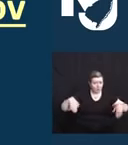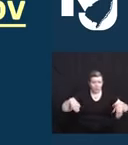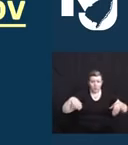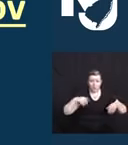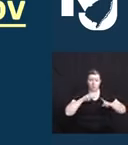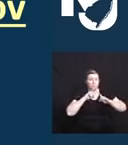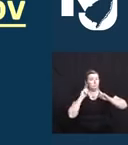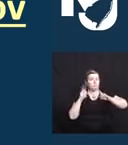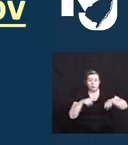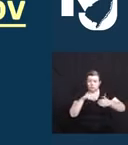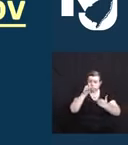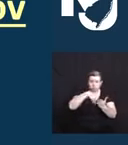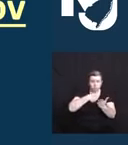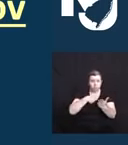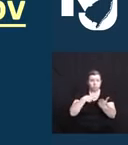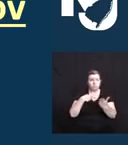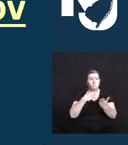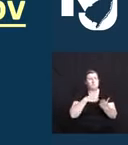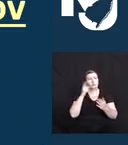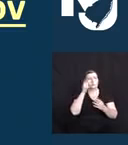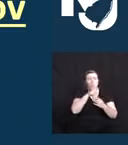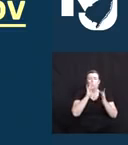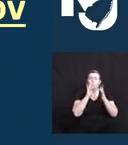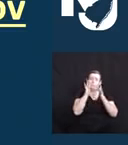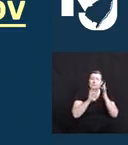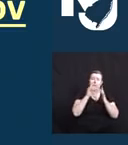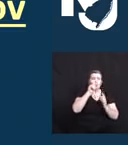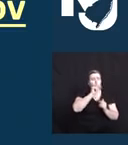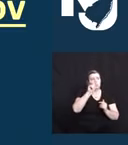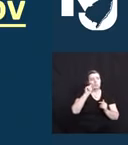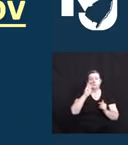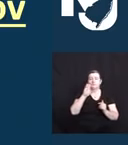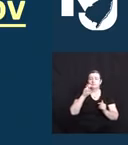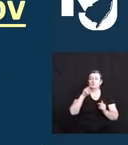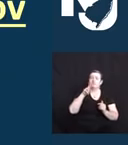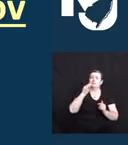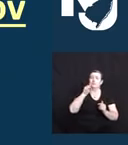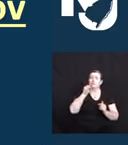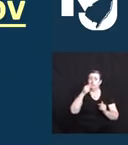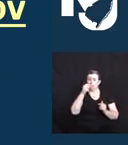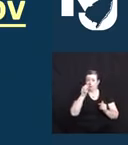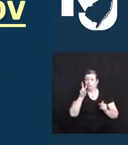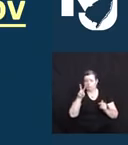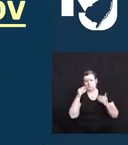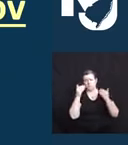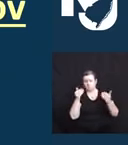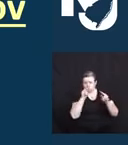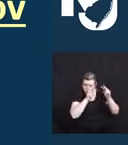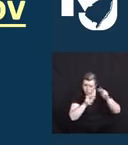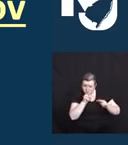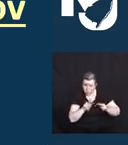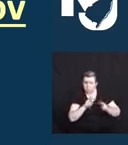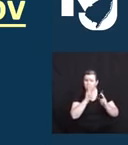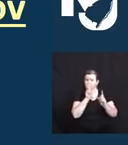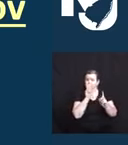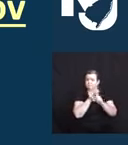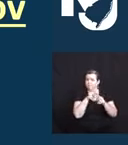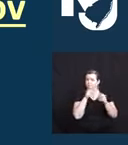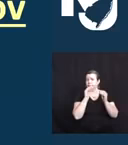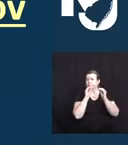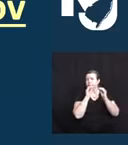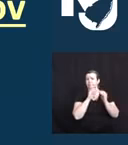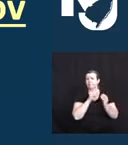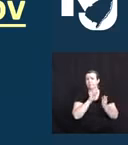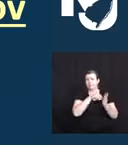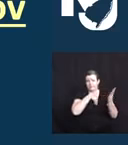and go to 2020census.gov and be counted. Additionally, 8 offices across the state will